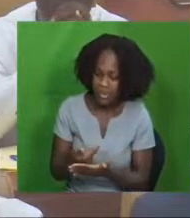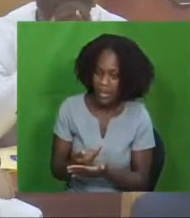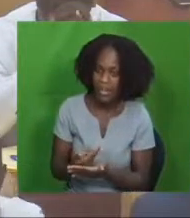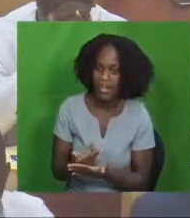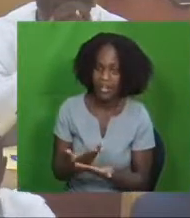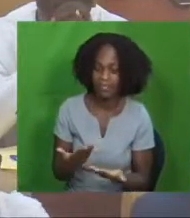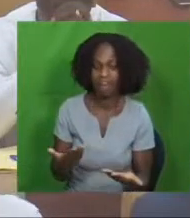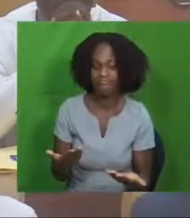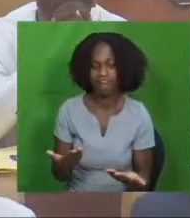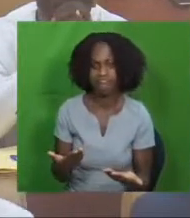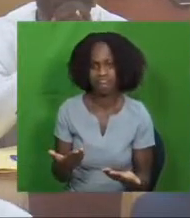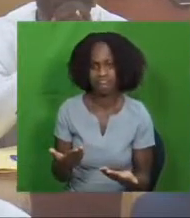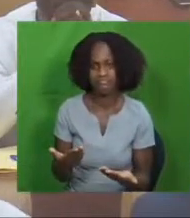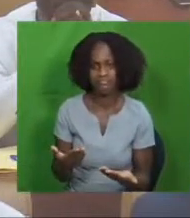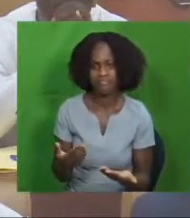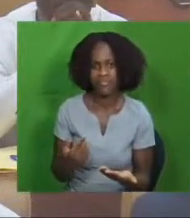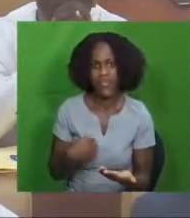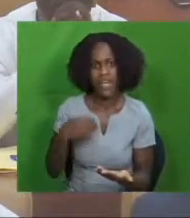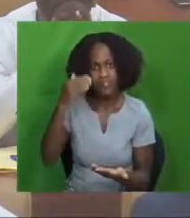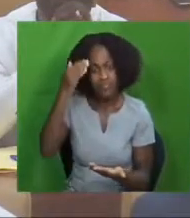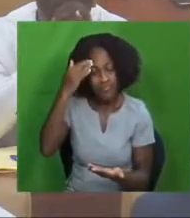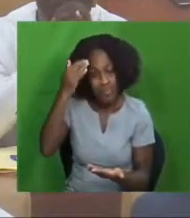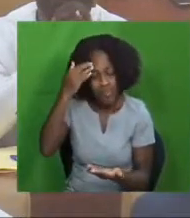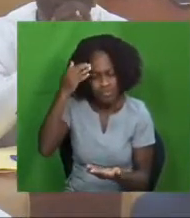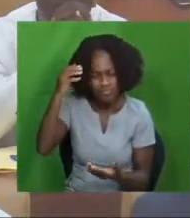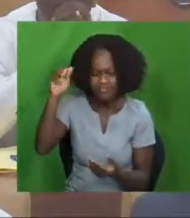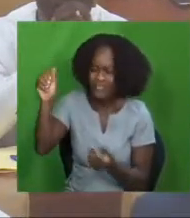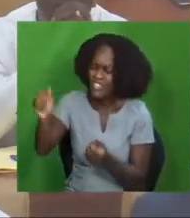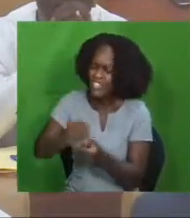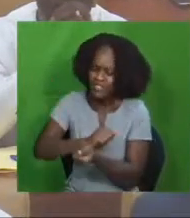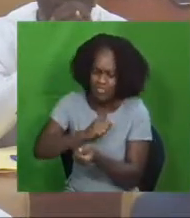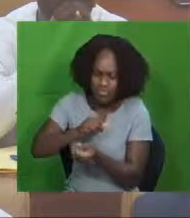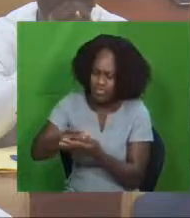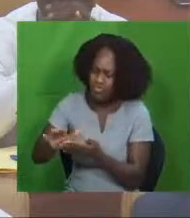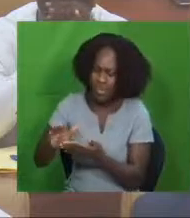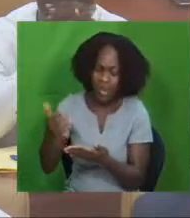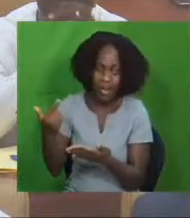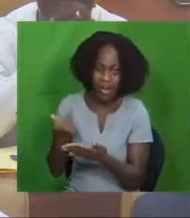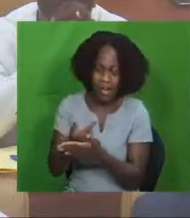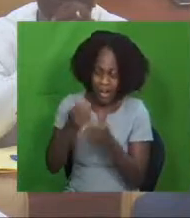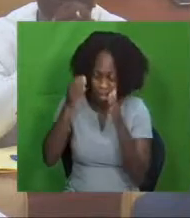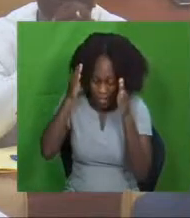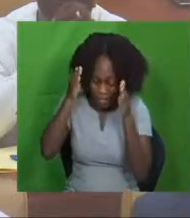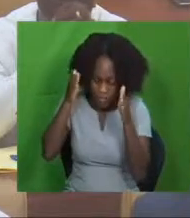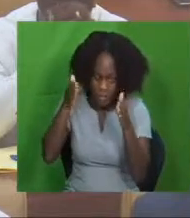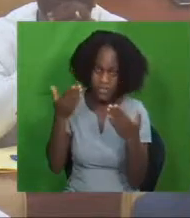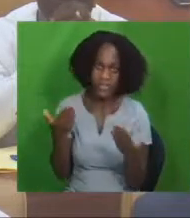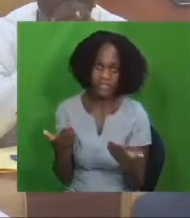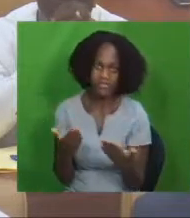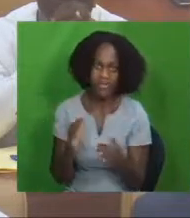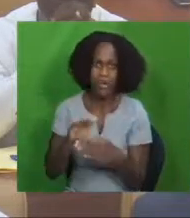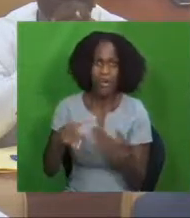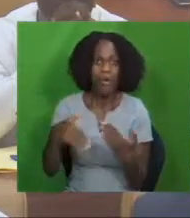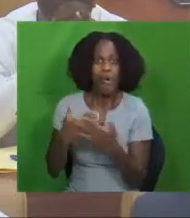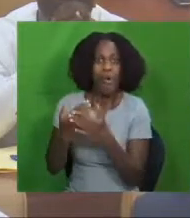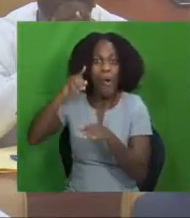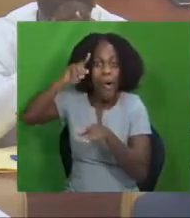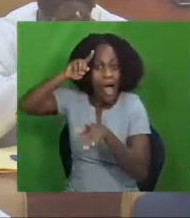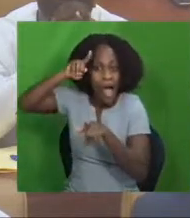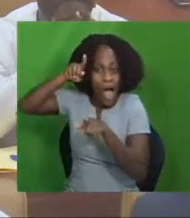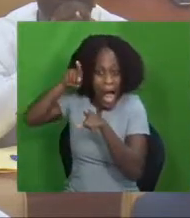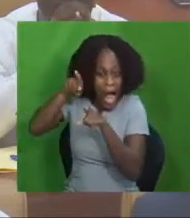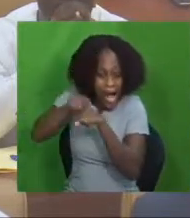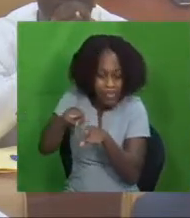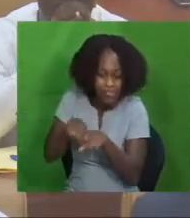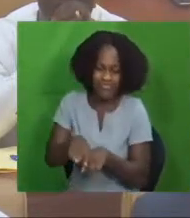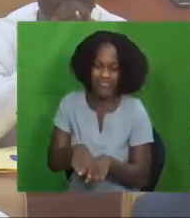We all agree that they have damaged and compromised the future of our economy. We all agree that they have come to a